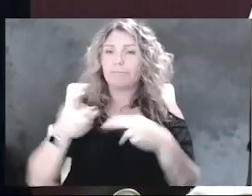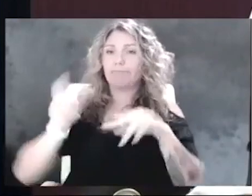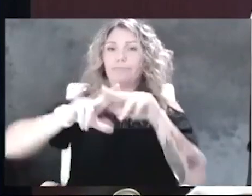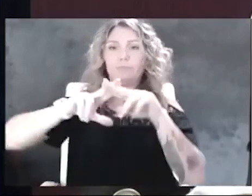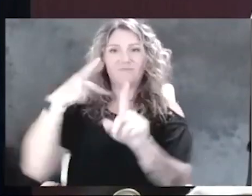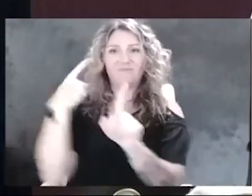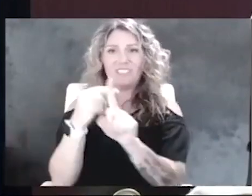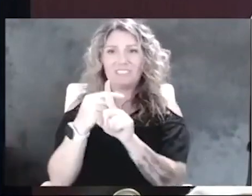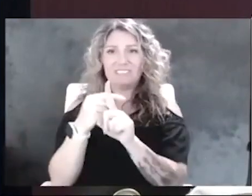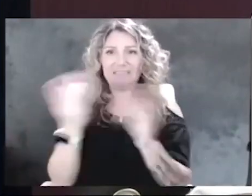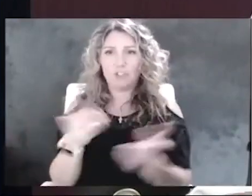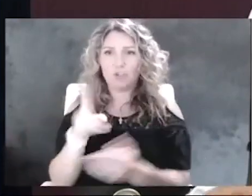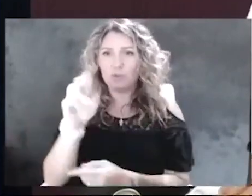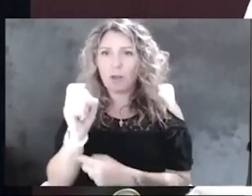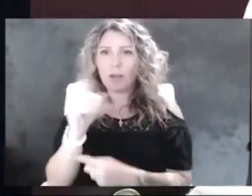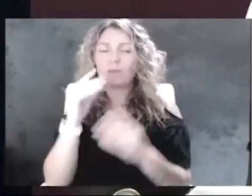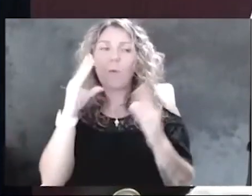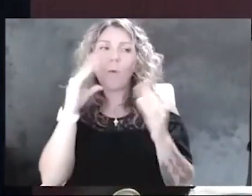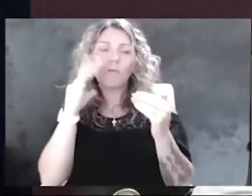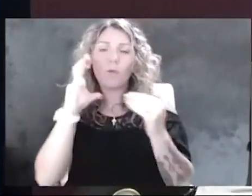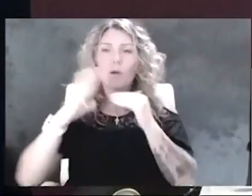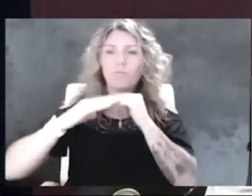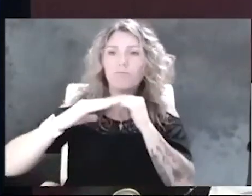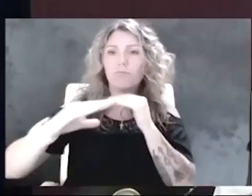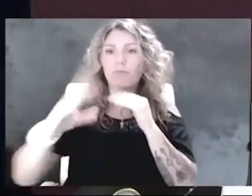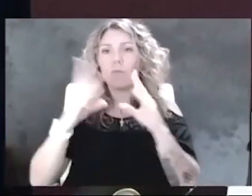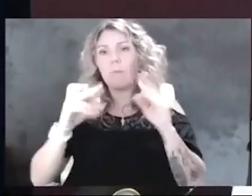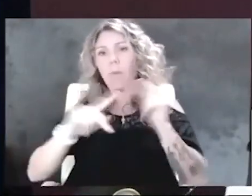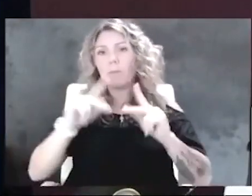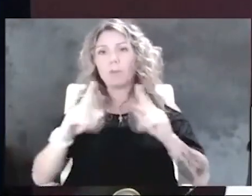us and get our population more and more vaccinated.